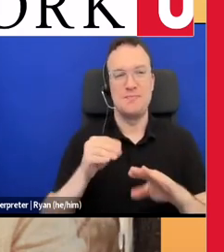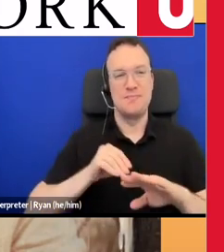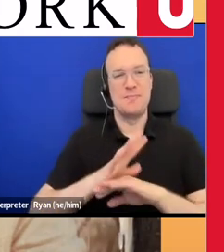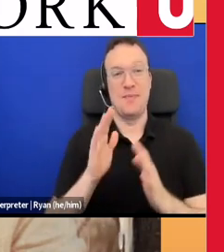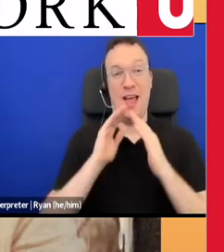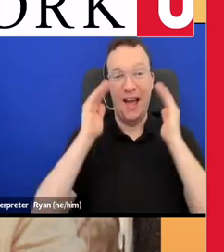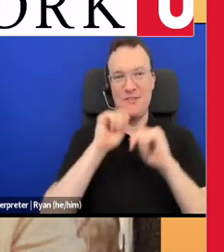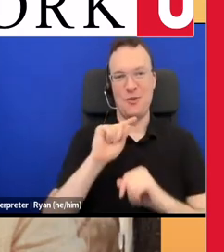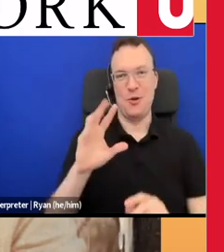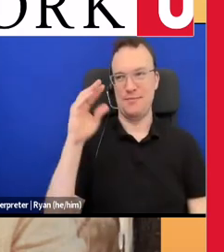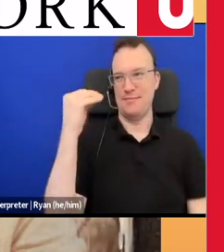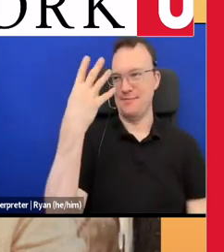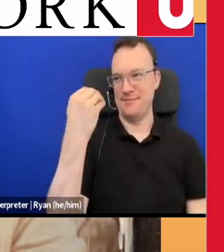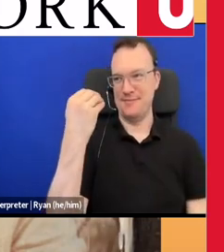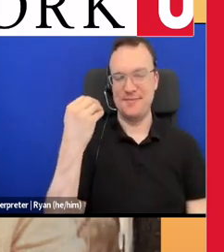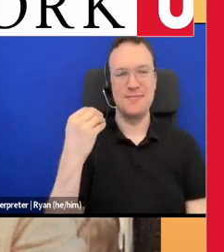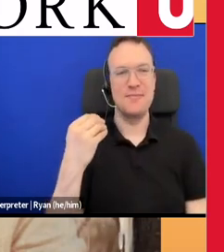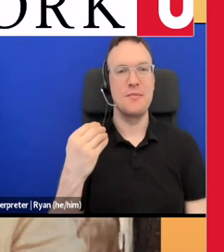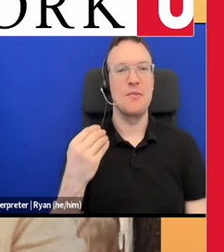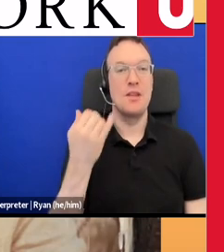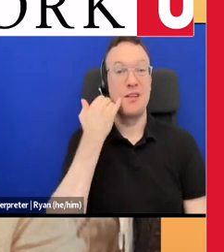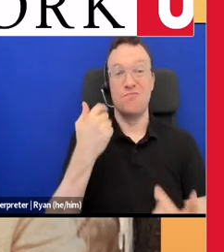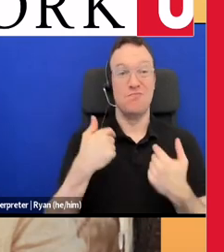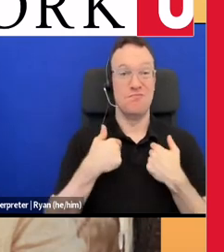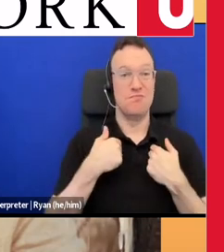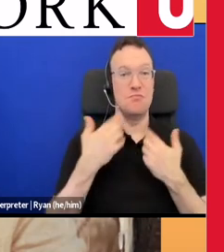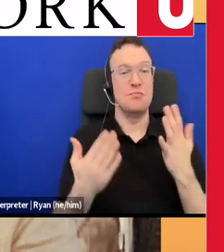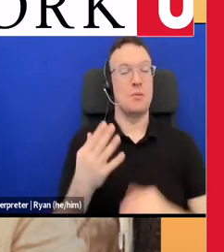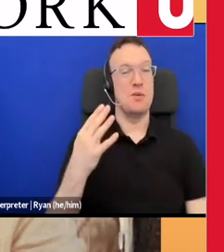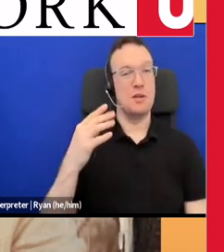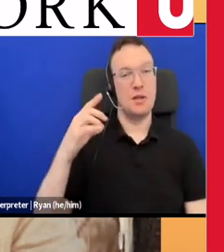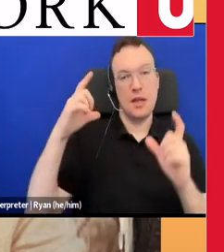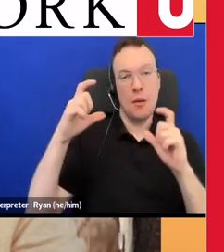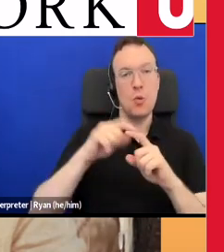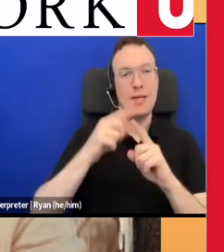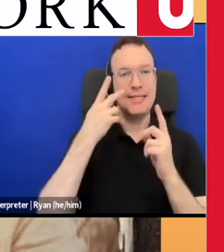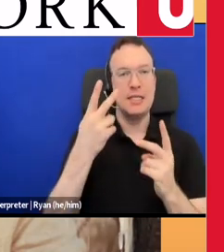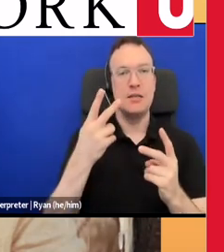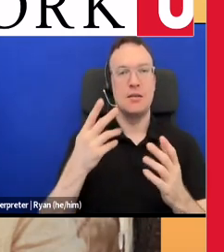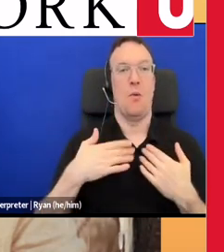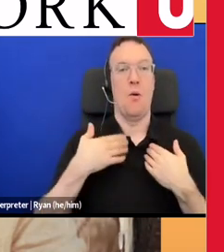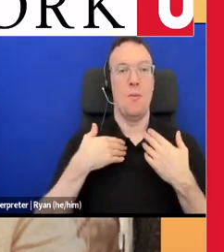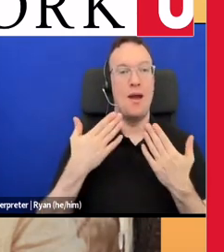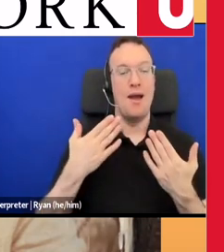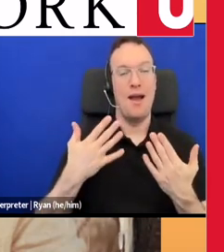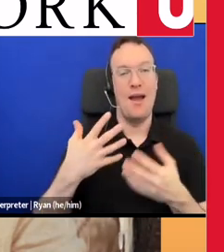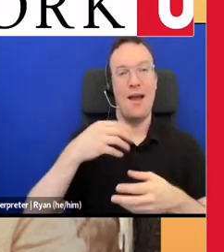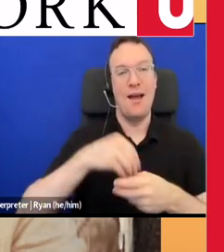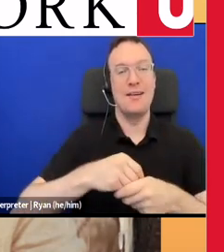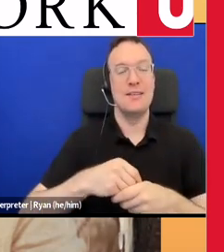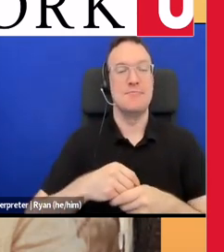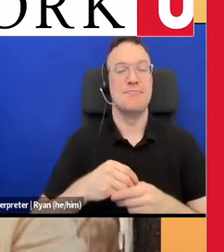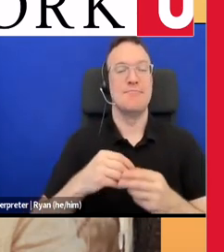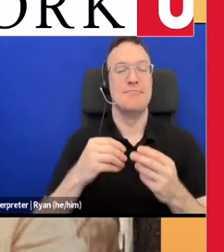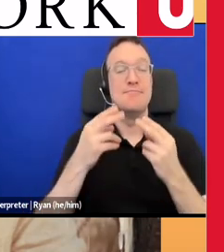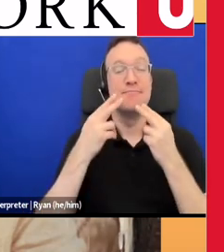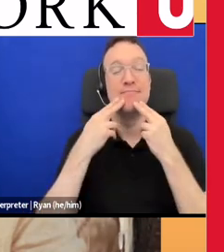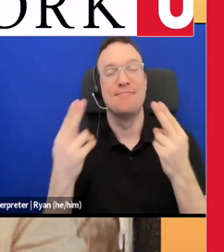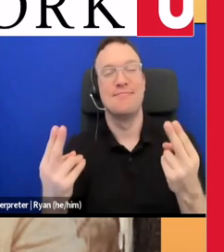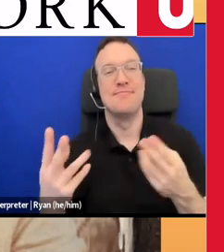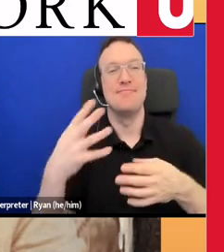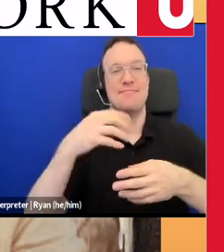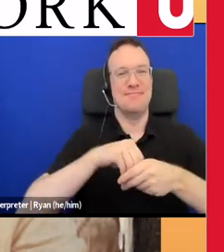for the camera. If not me, at least the camera could hook that moment of joy, of childhood innocence and motherly love in